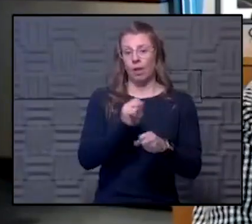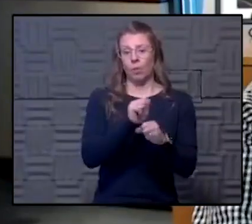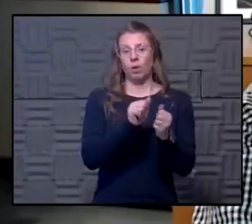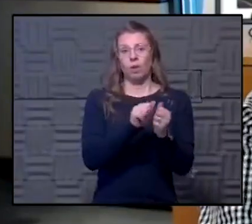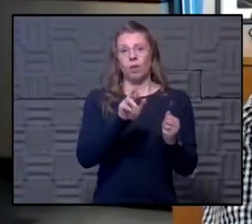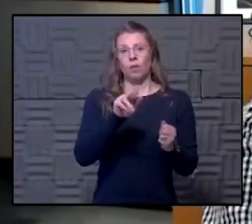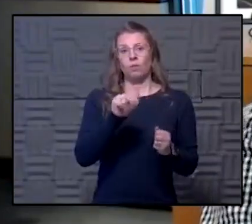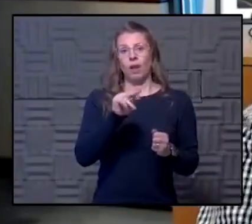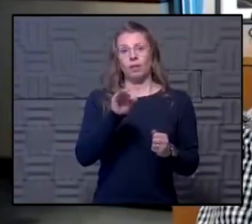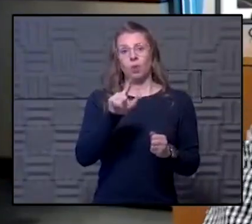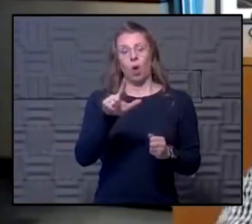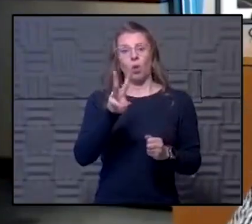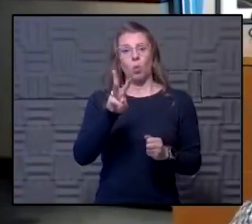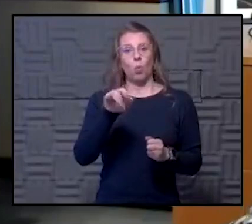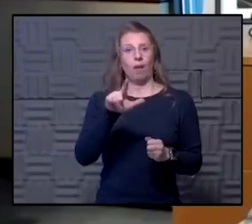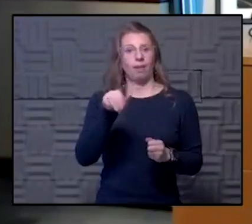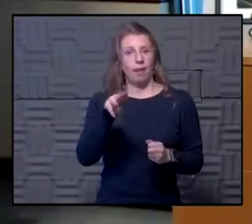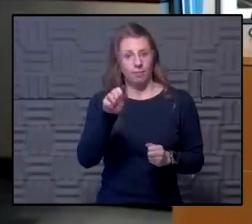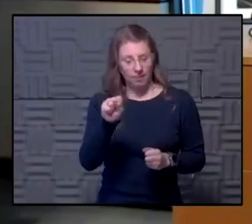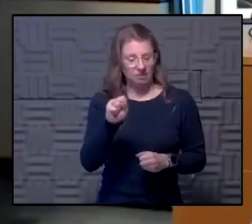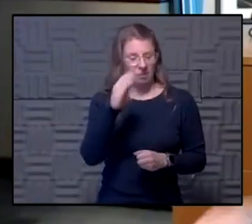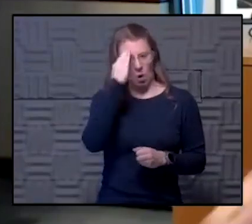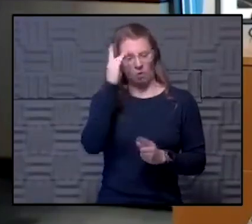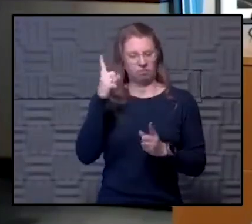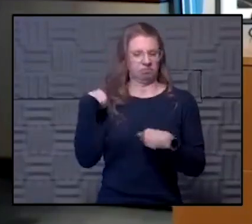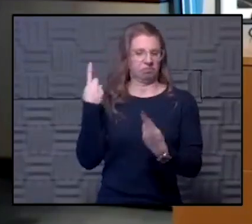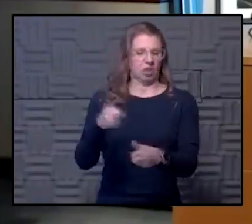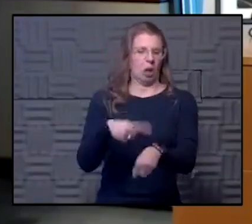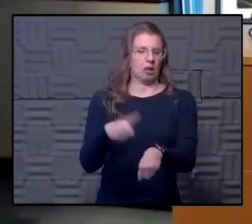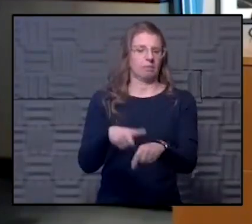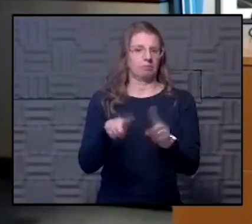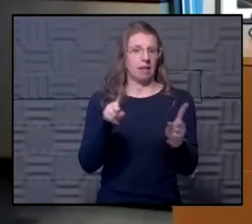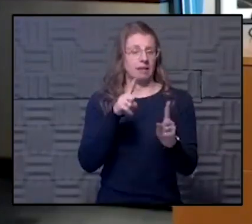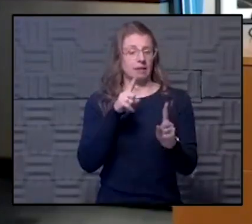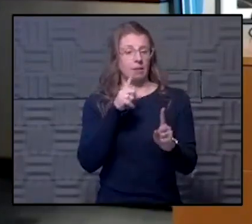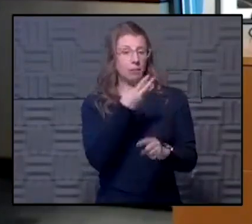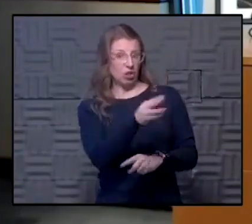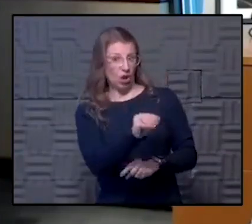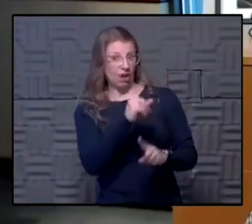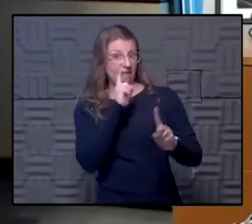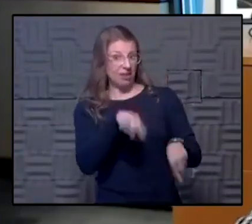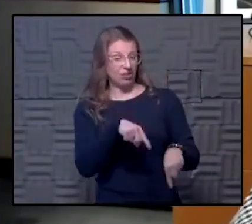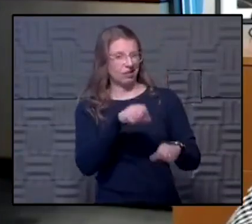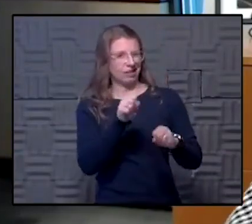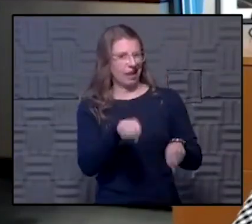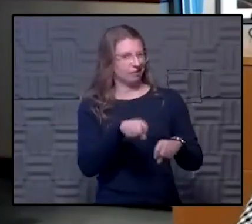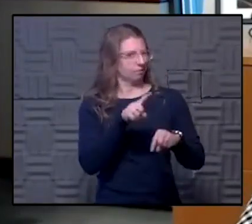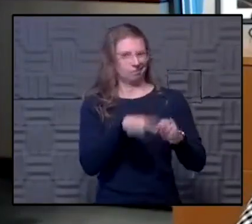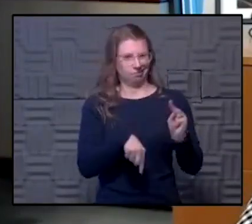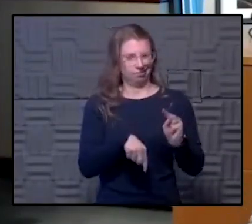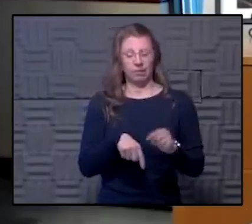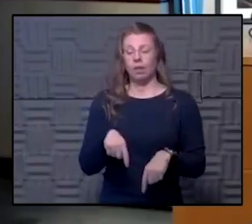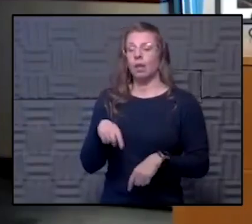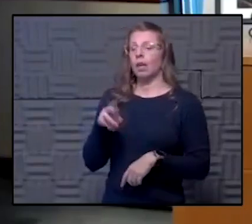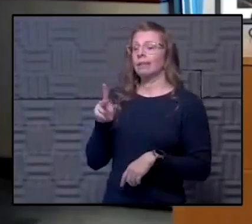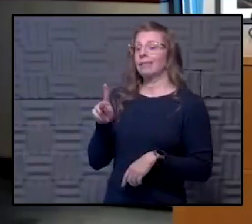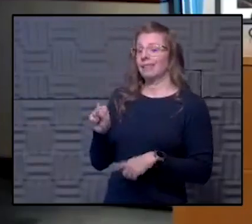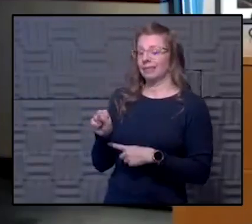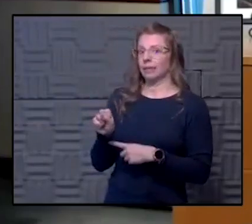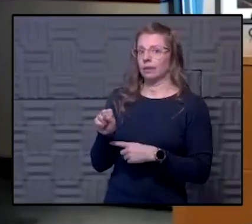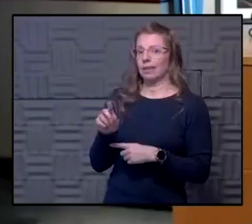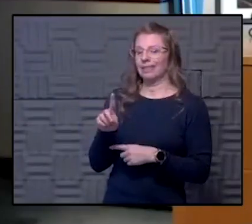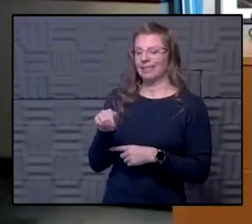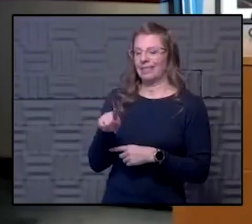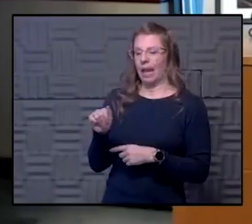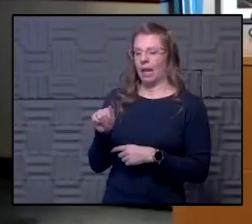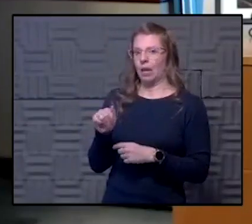Randall Williams. I've known him a very long time, but I don't know the answer to the question for Missouri, but I do know it for Kansas. And the answer is it's data